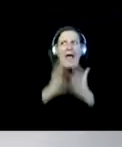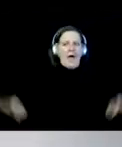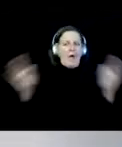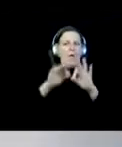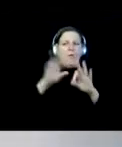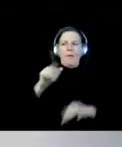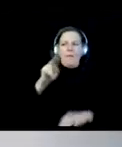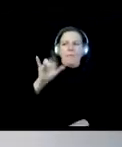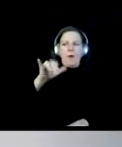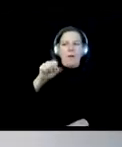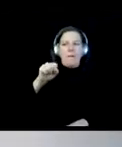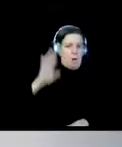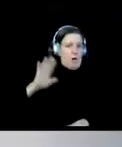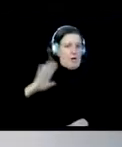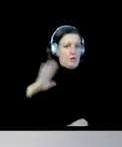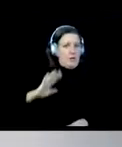And, yeah.